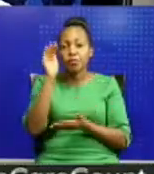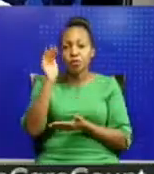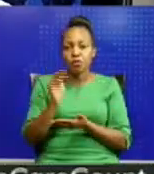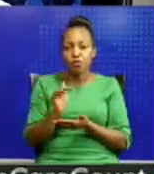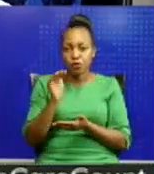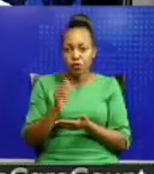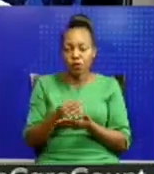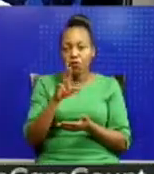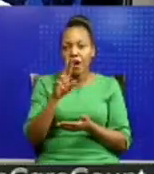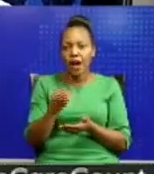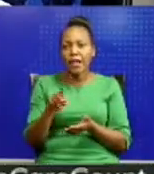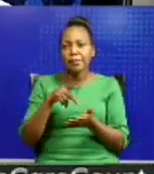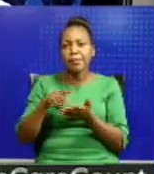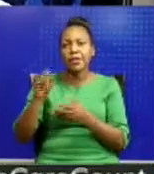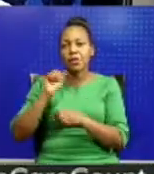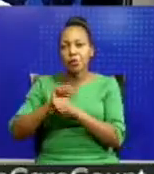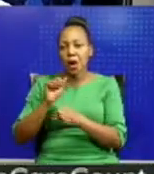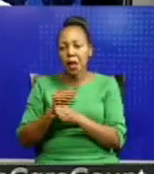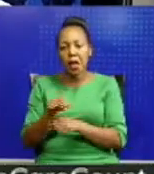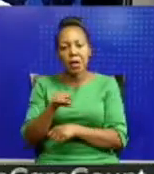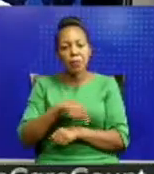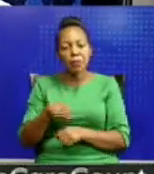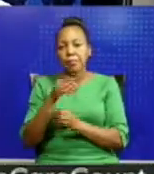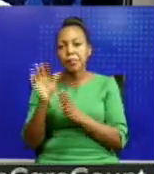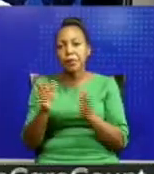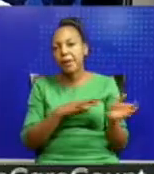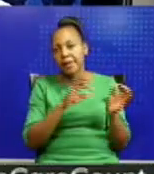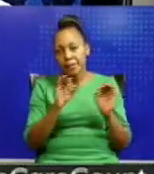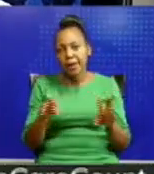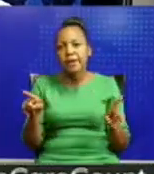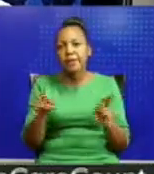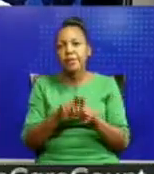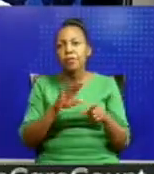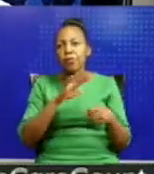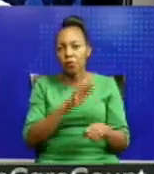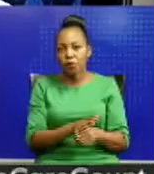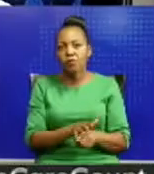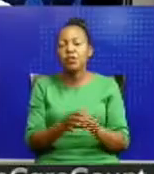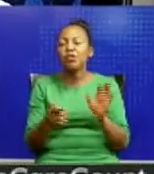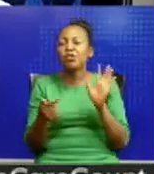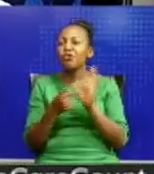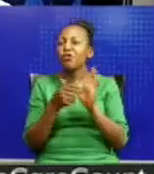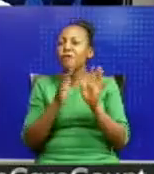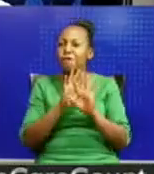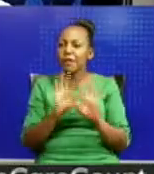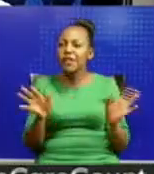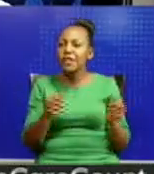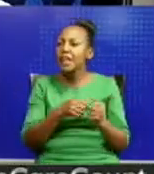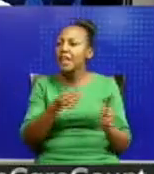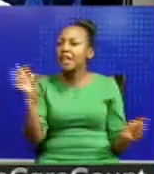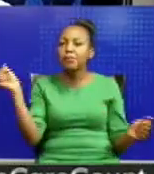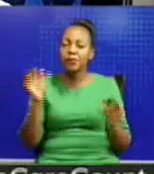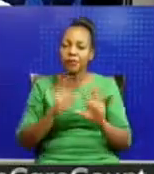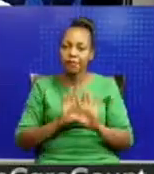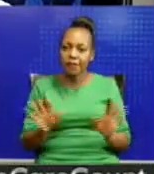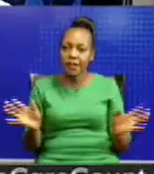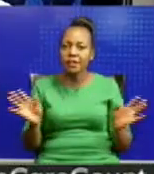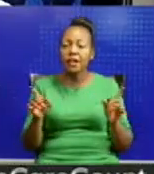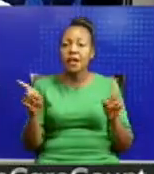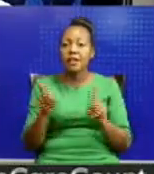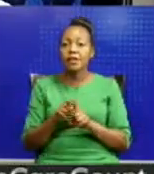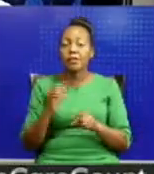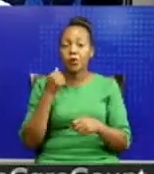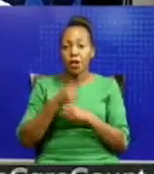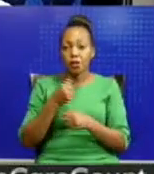the unpaid care work, we are not prepared. And COVID has really shown what we are, and that